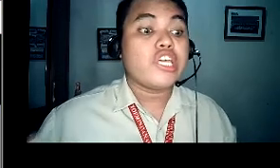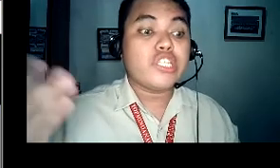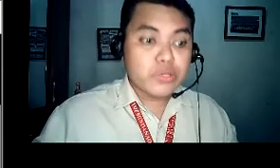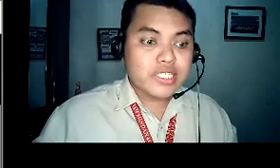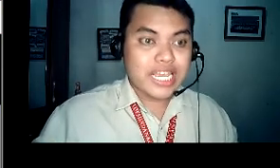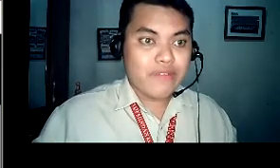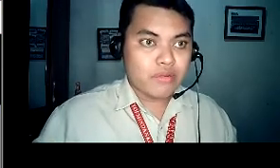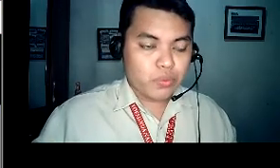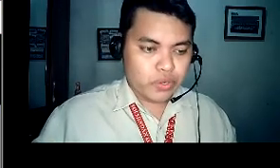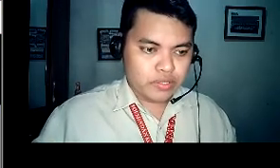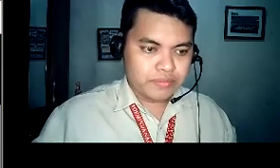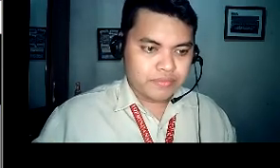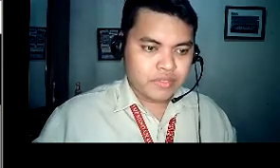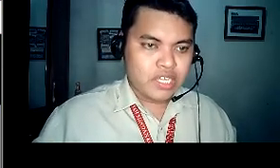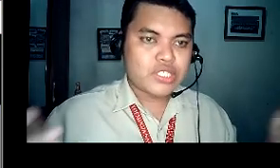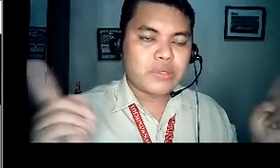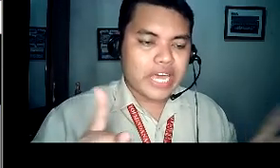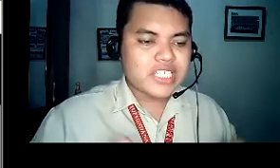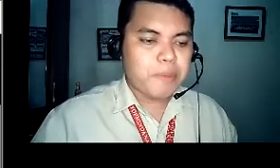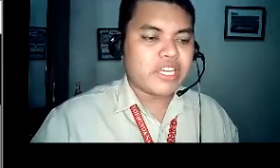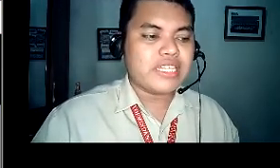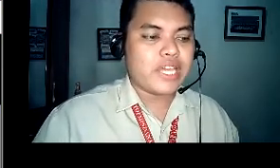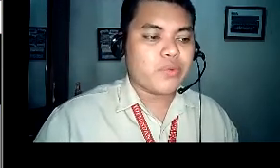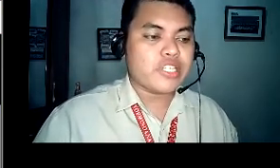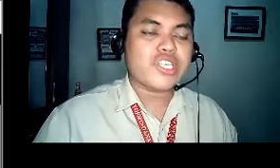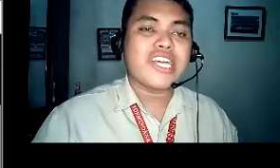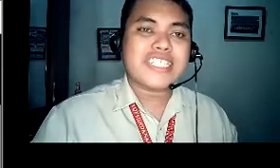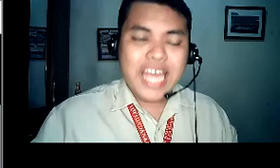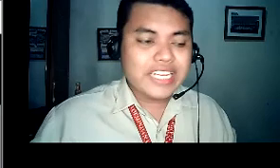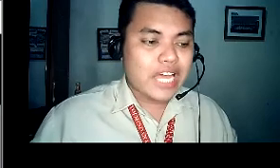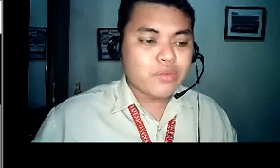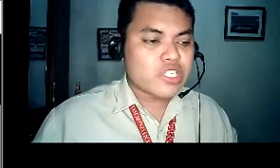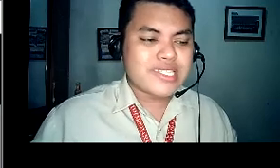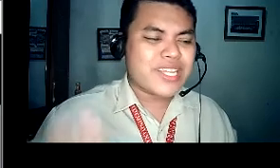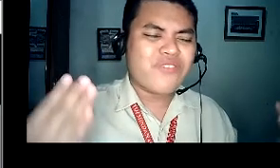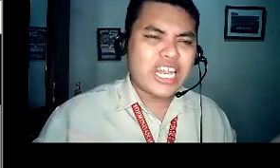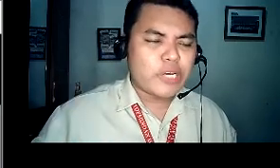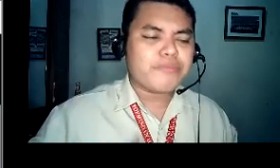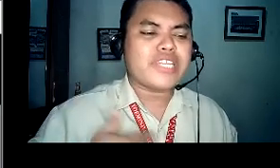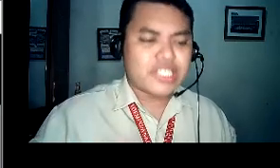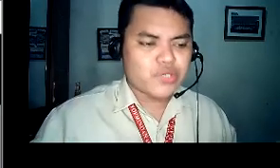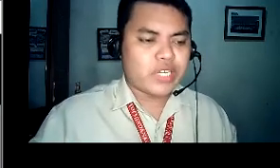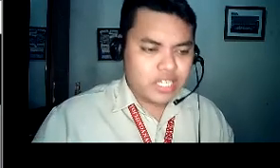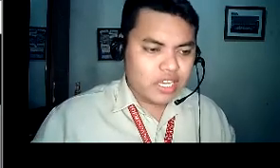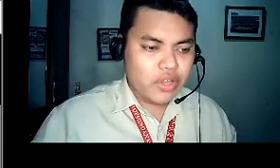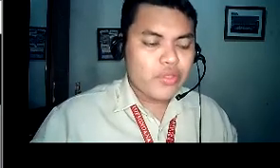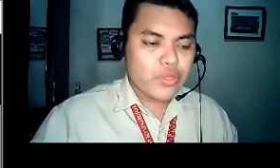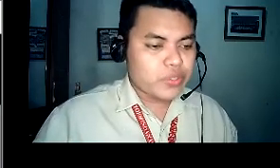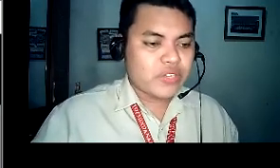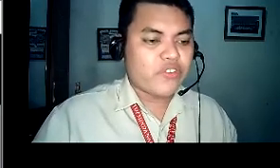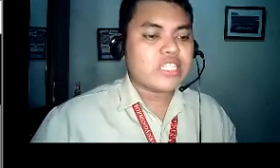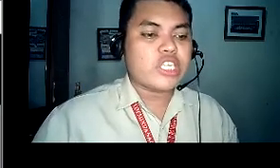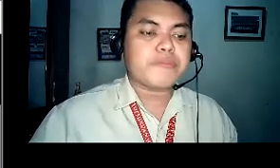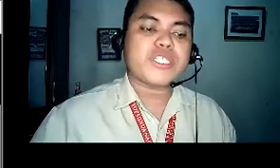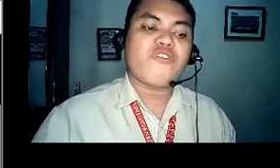language used around the world. So like spoken language, sign languages develop naturally